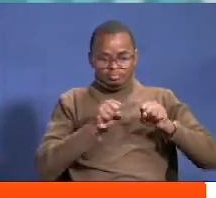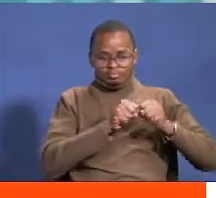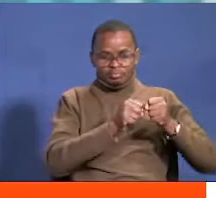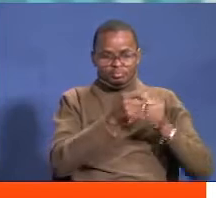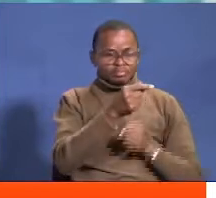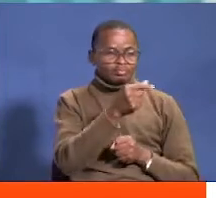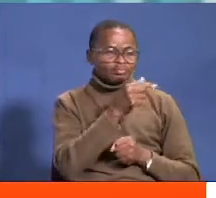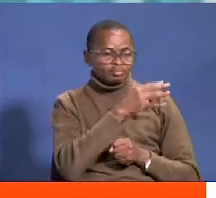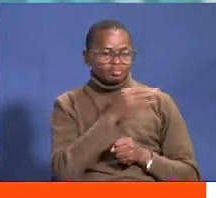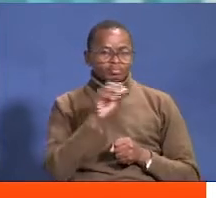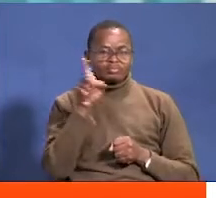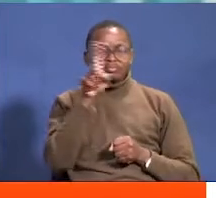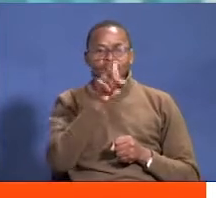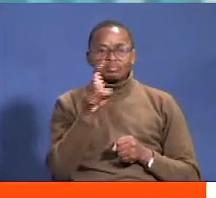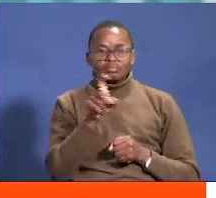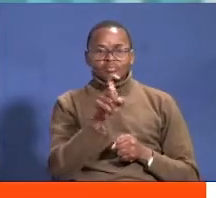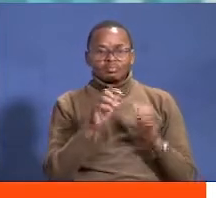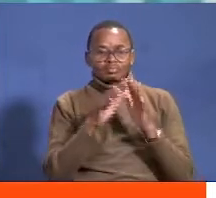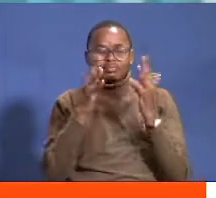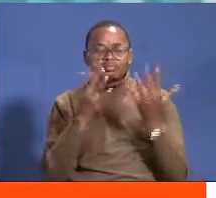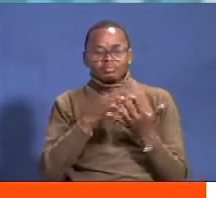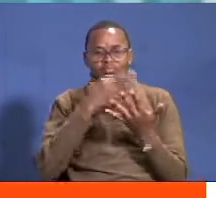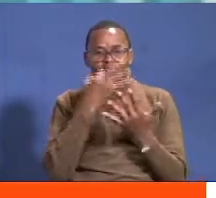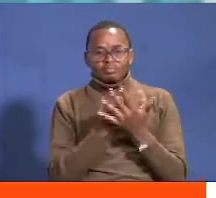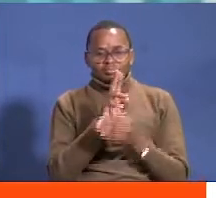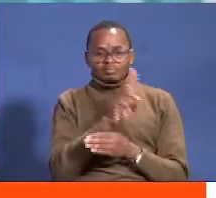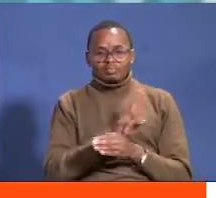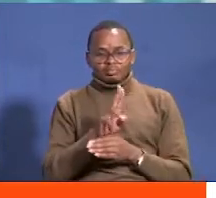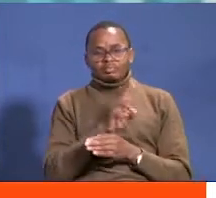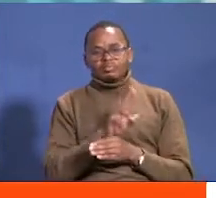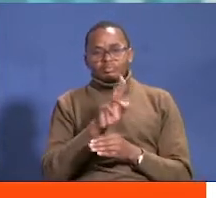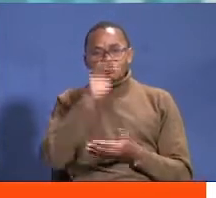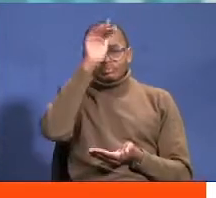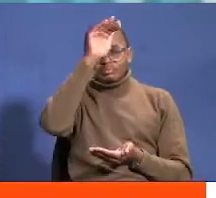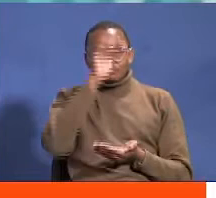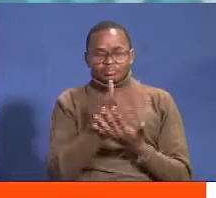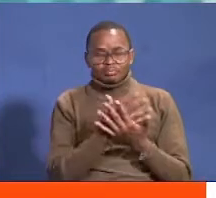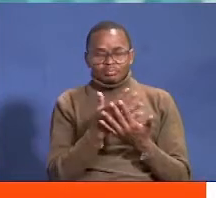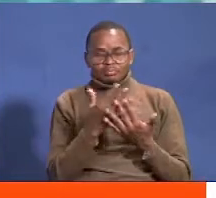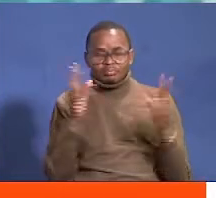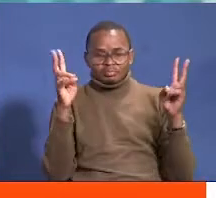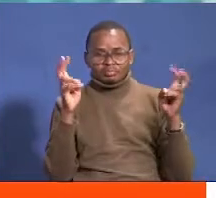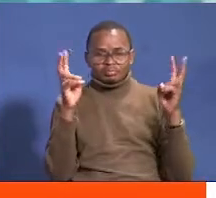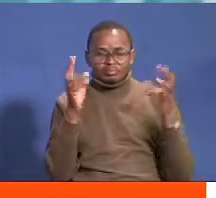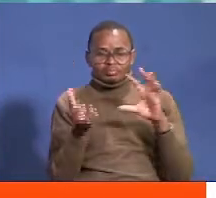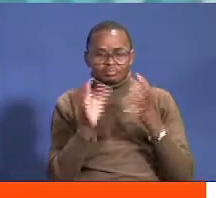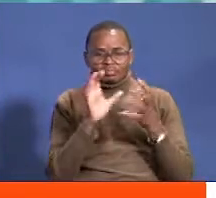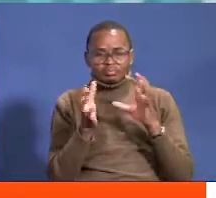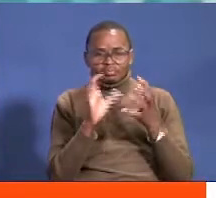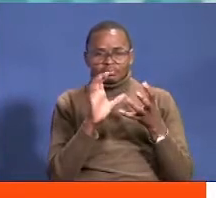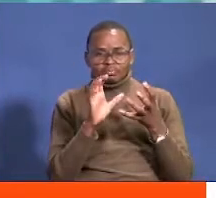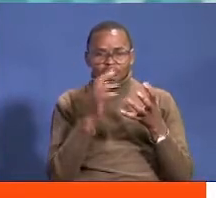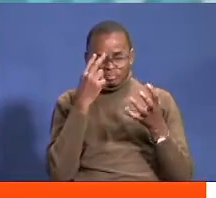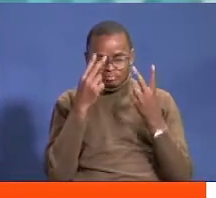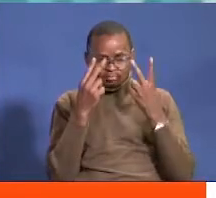leaders, and therefore, how these funds will be used to mitigate some of these issues of climate change, we're yet